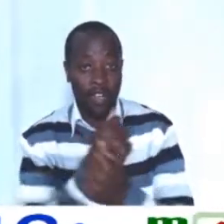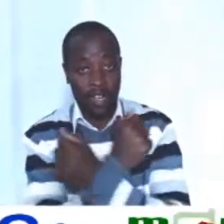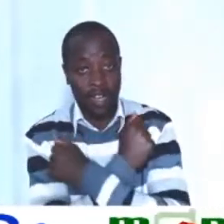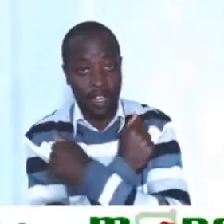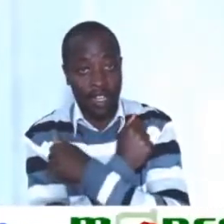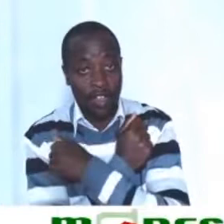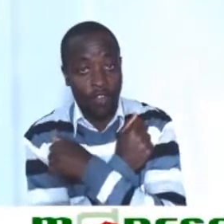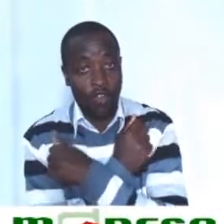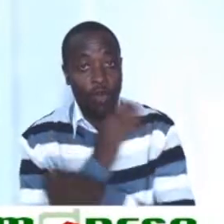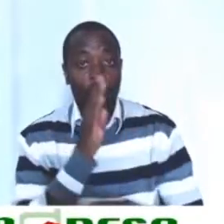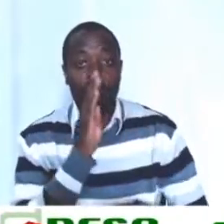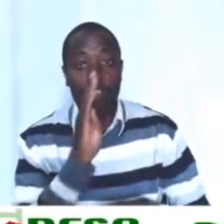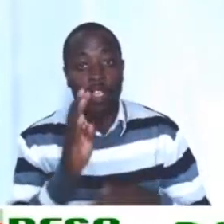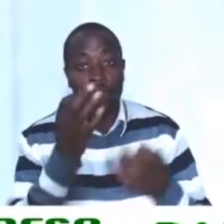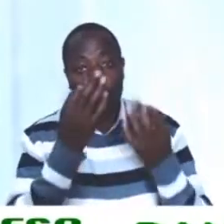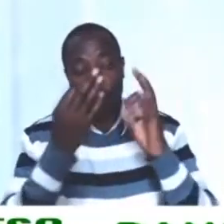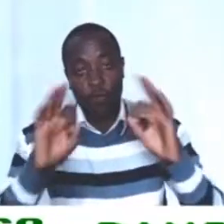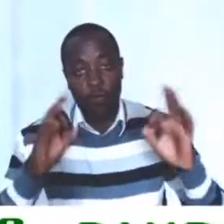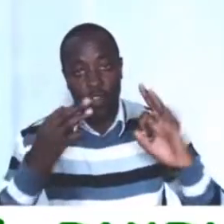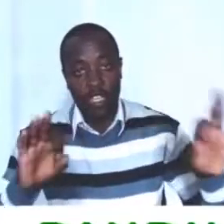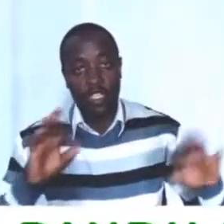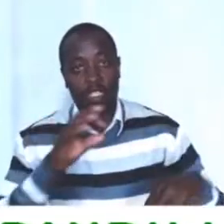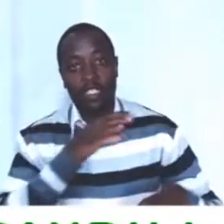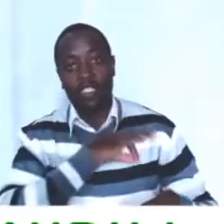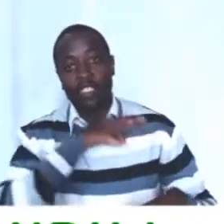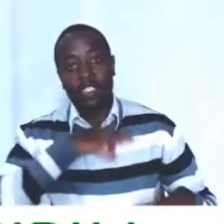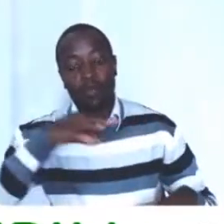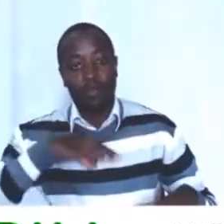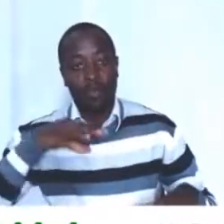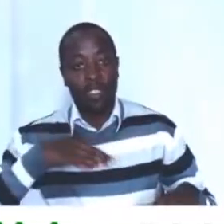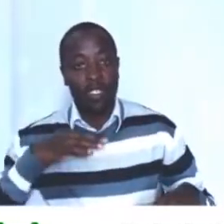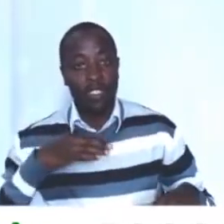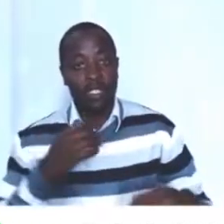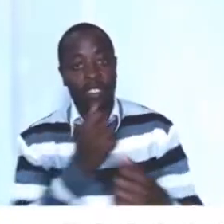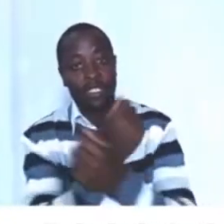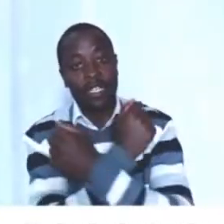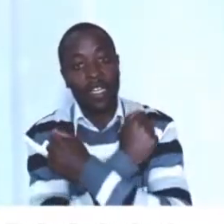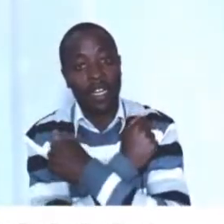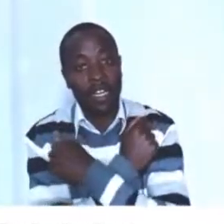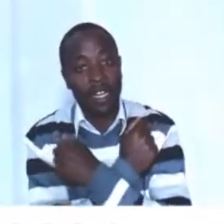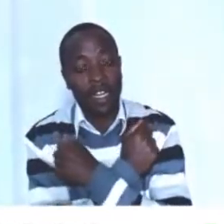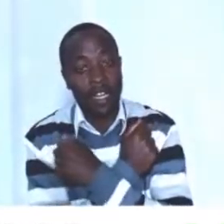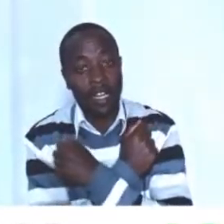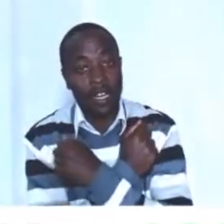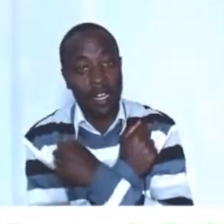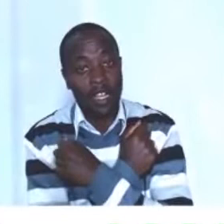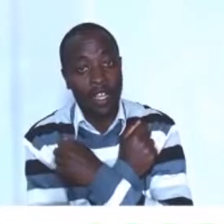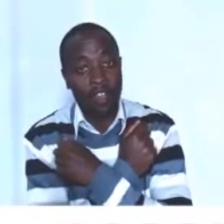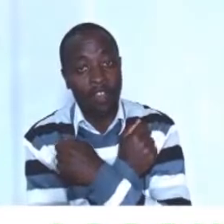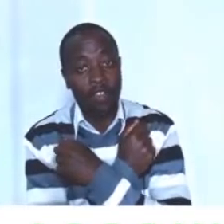independence, while the spiritual craves for dependence on God.